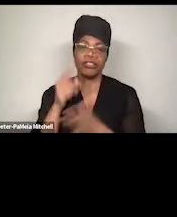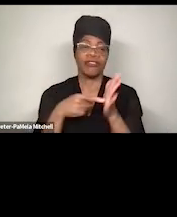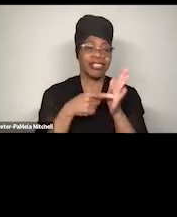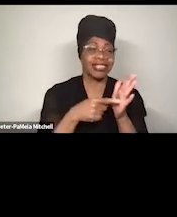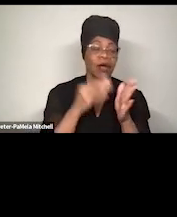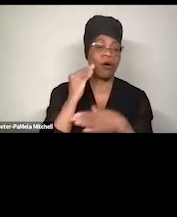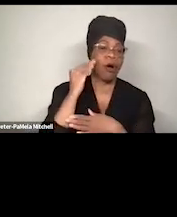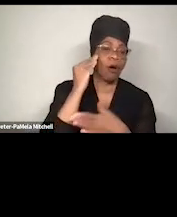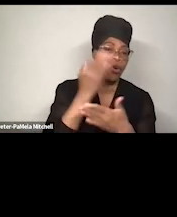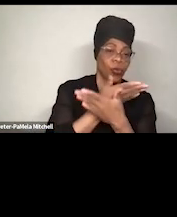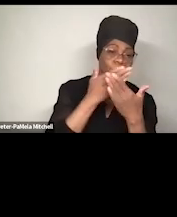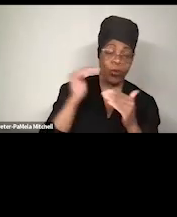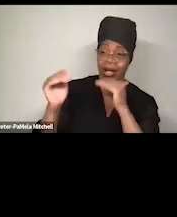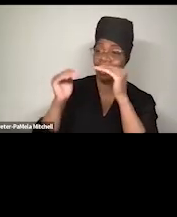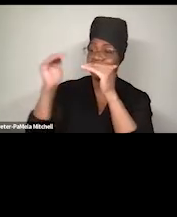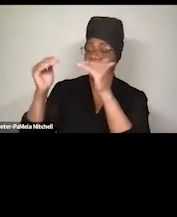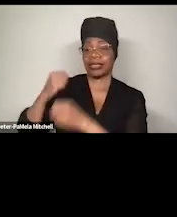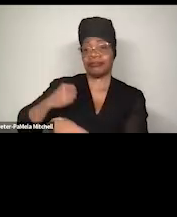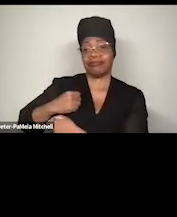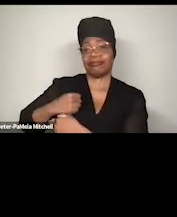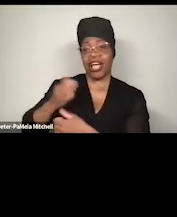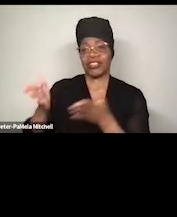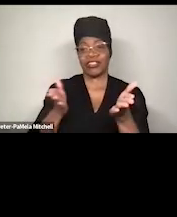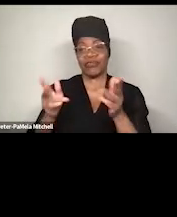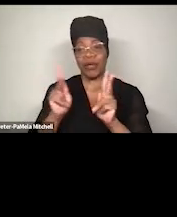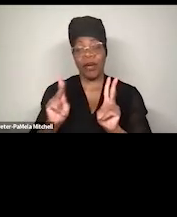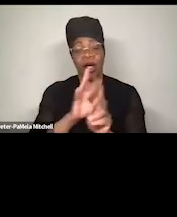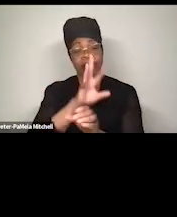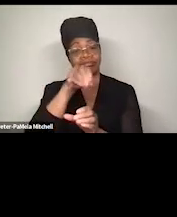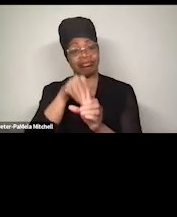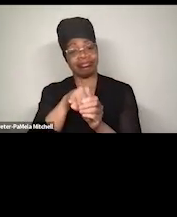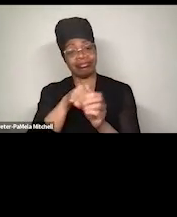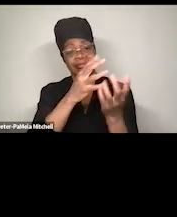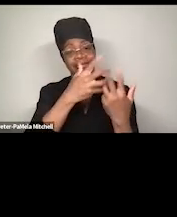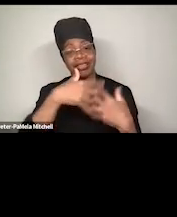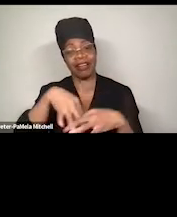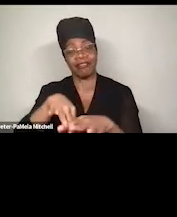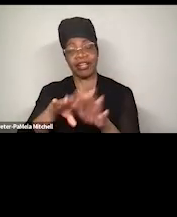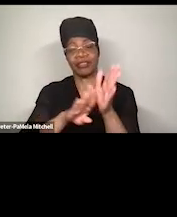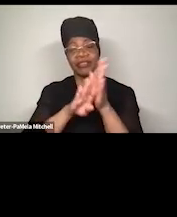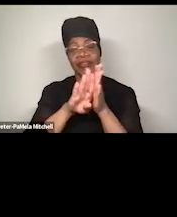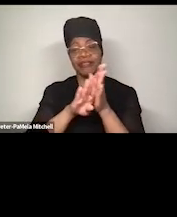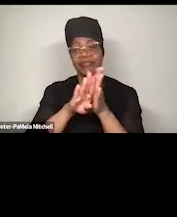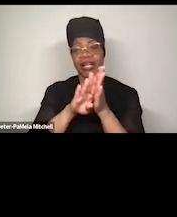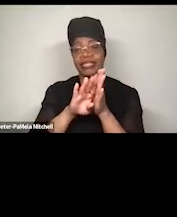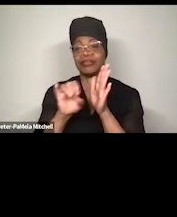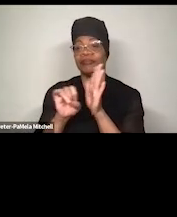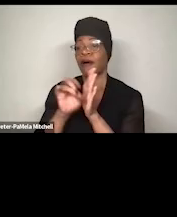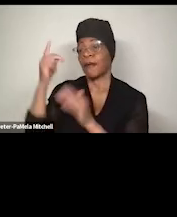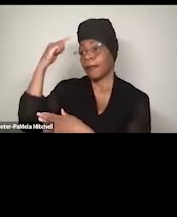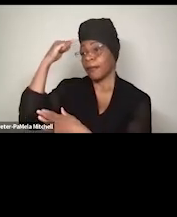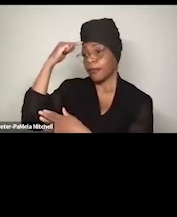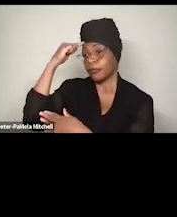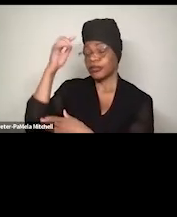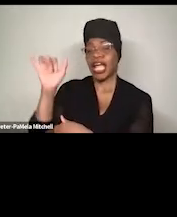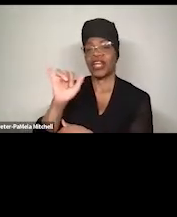adults and military service members. His work includes intervention development and implementation leveraging principles of mindfulness to